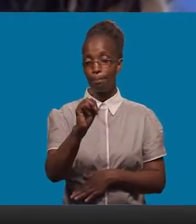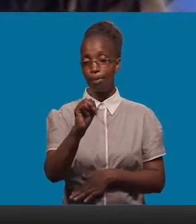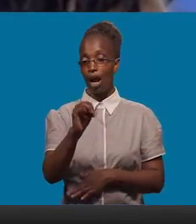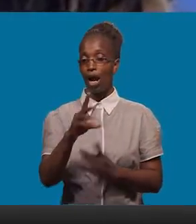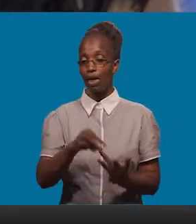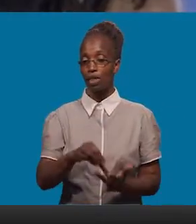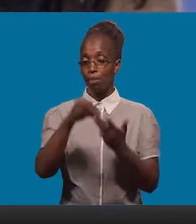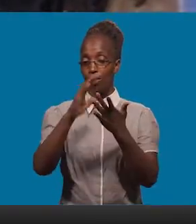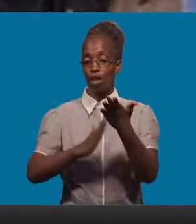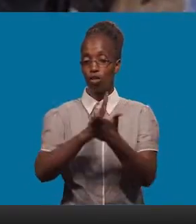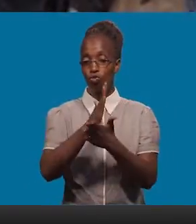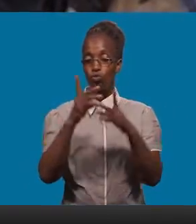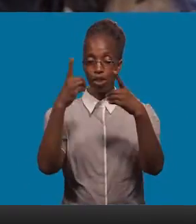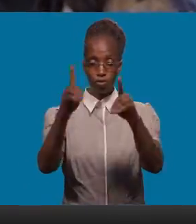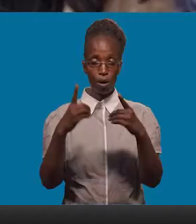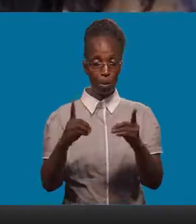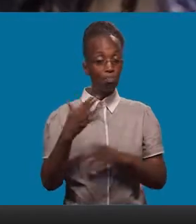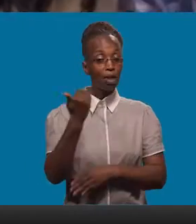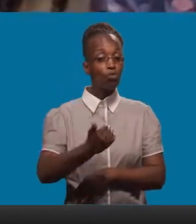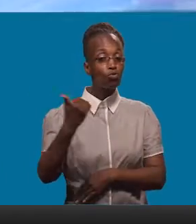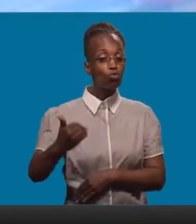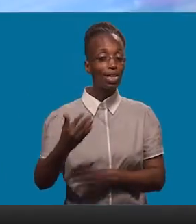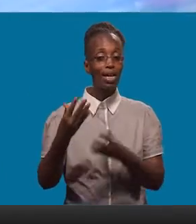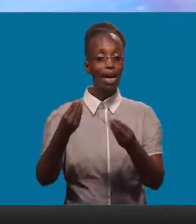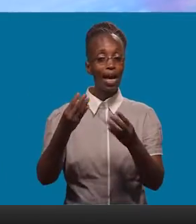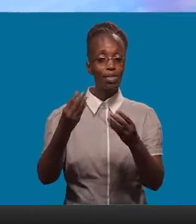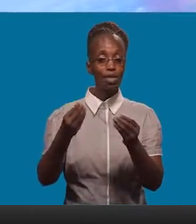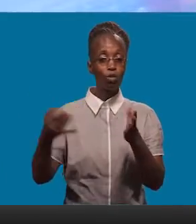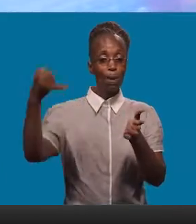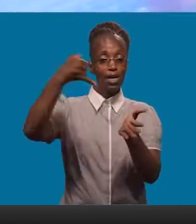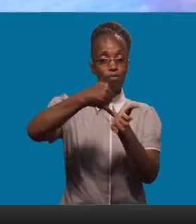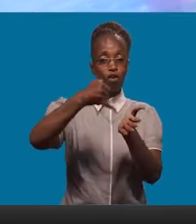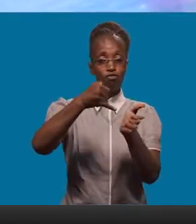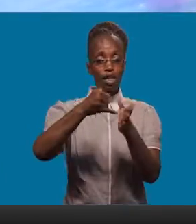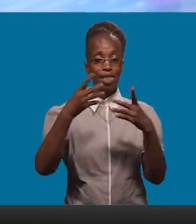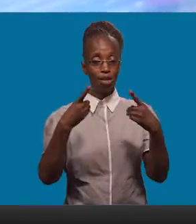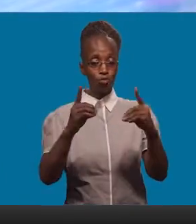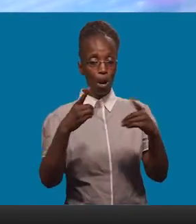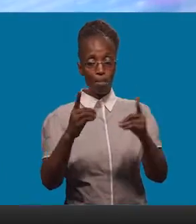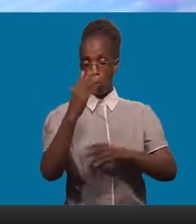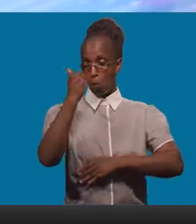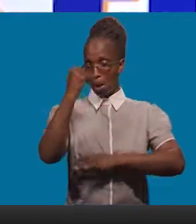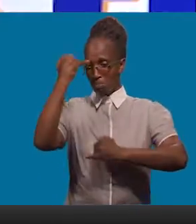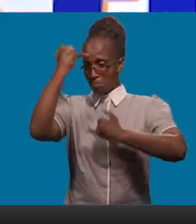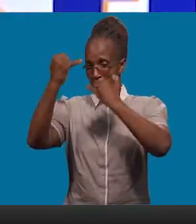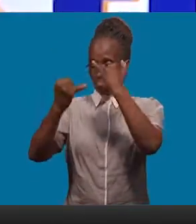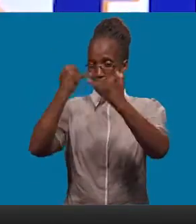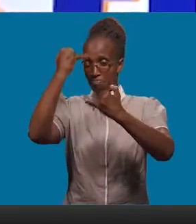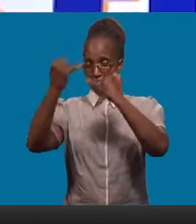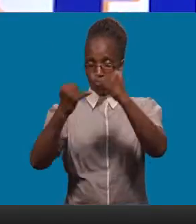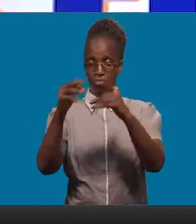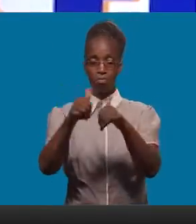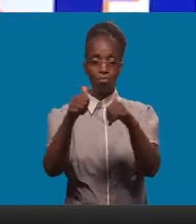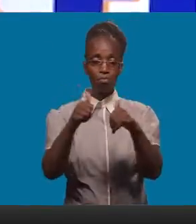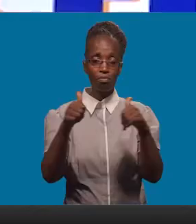can really be engaged in art, that is because they are very creative. They are going to actually use their creativity and innovation